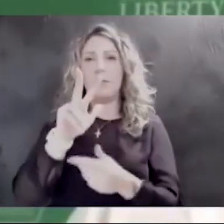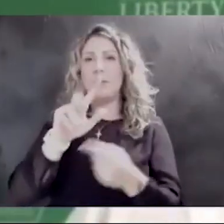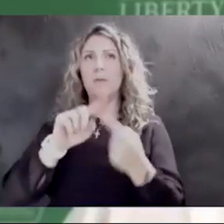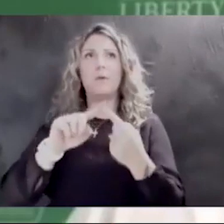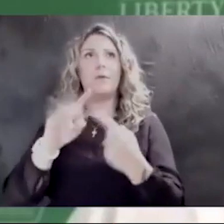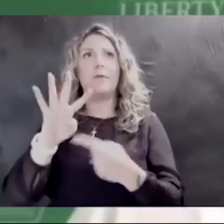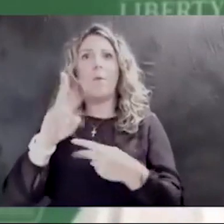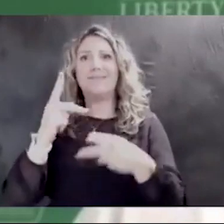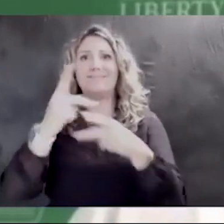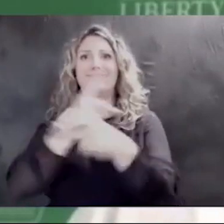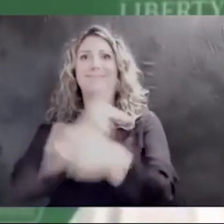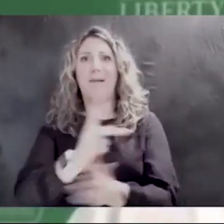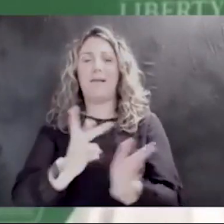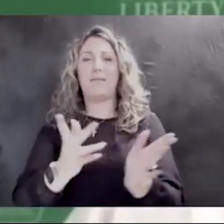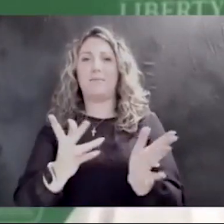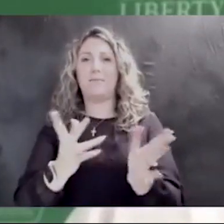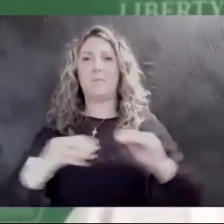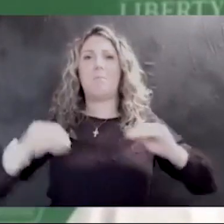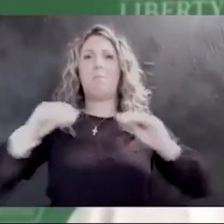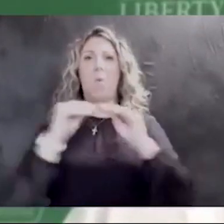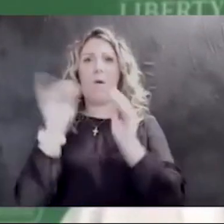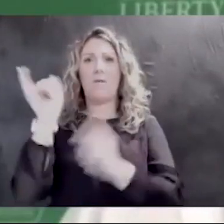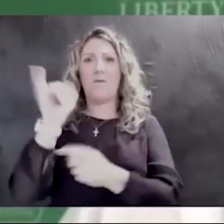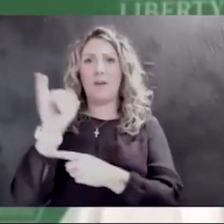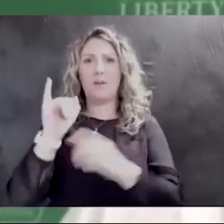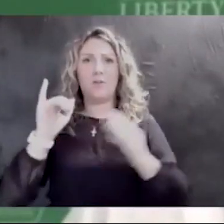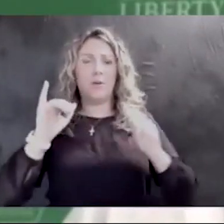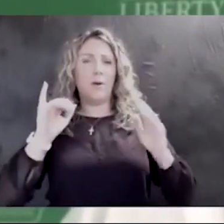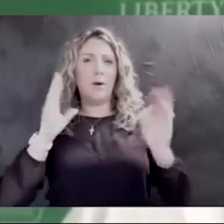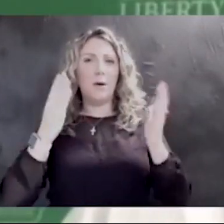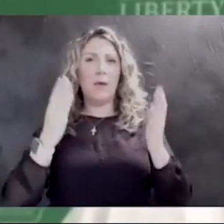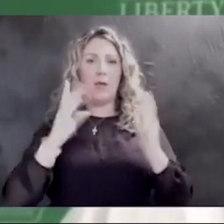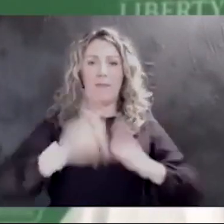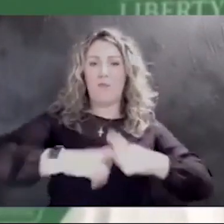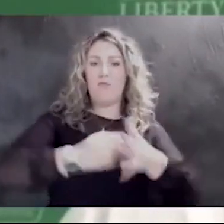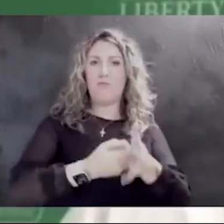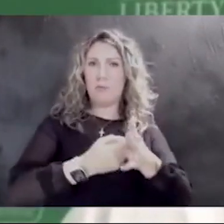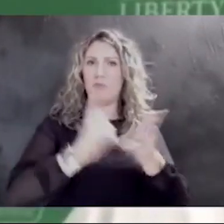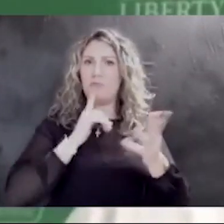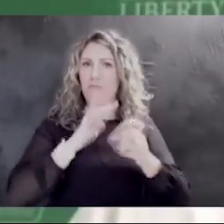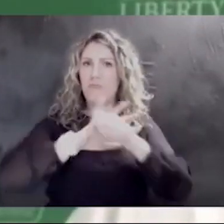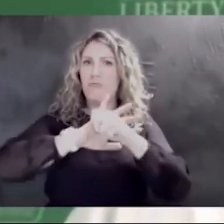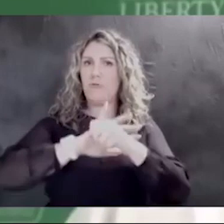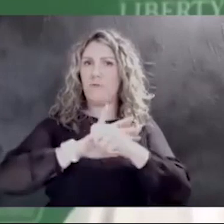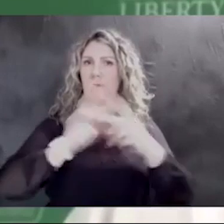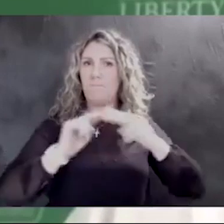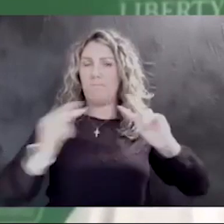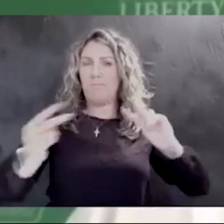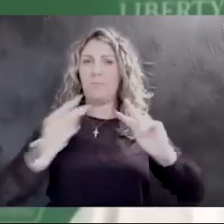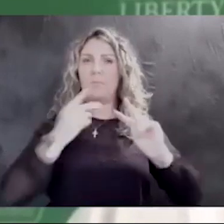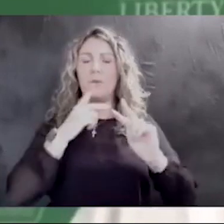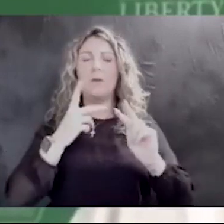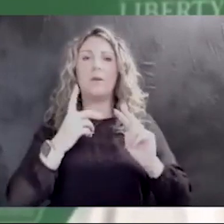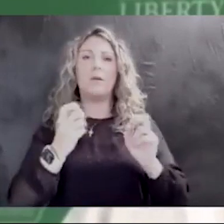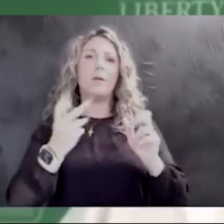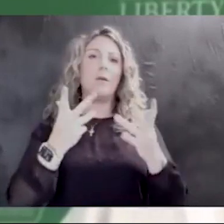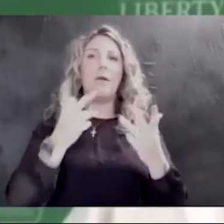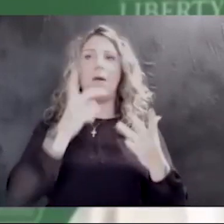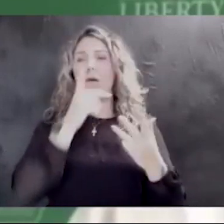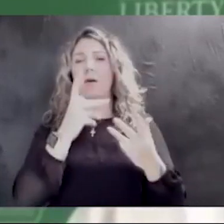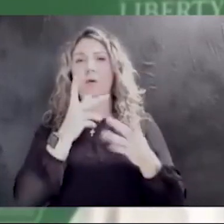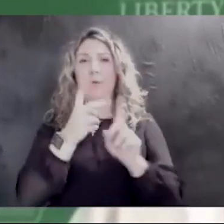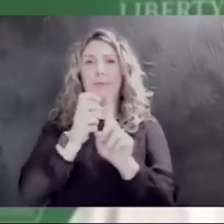more infectious compared to the original strain that we had. So it takes a lot less effort to spread it